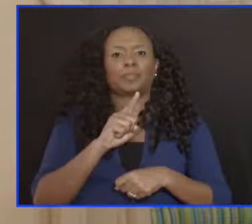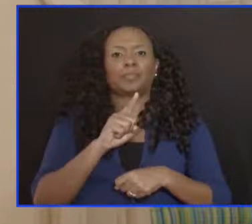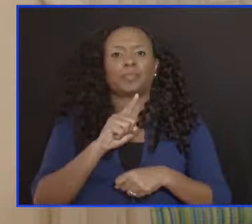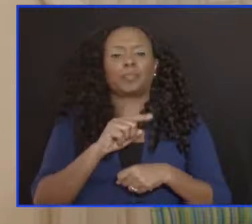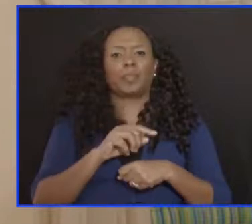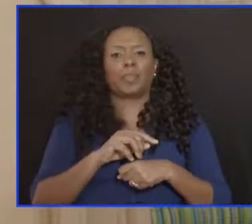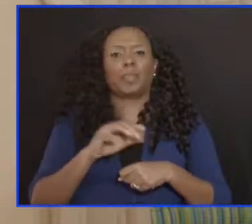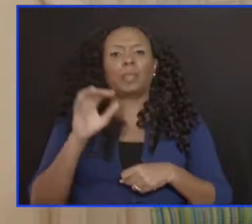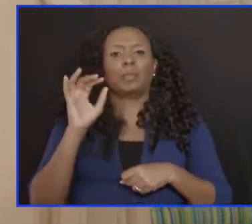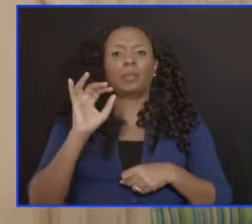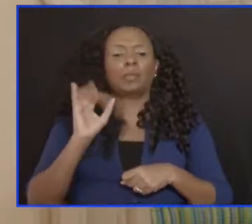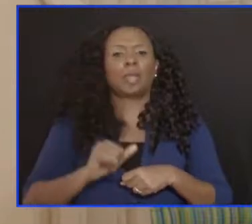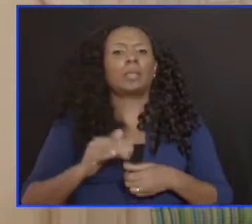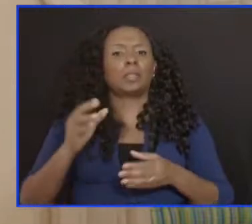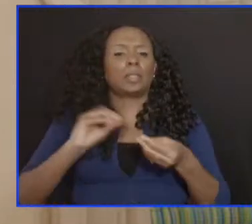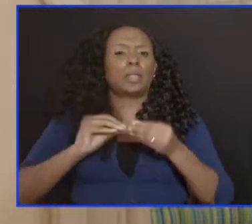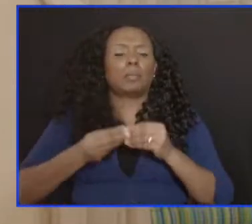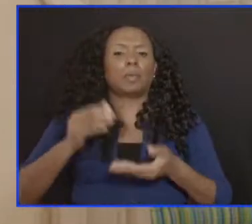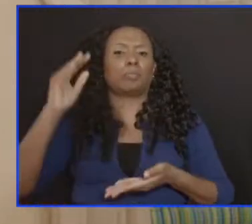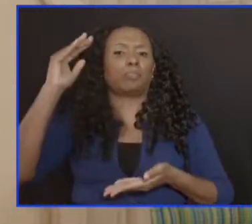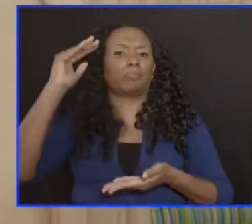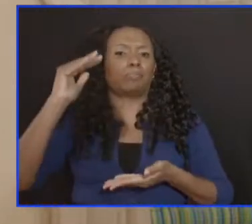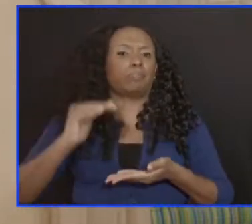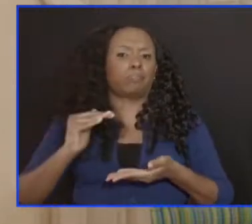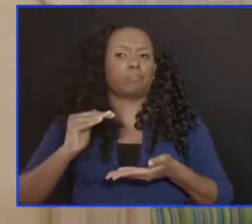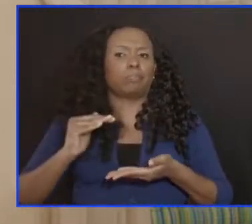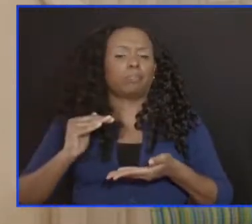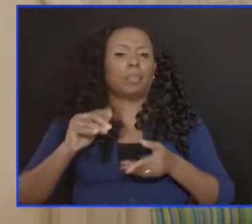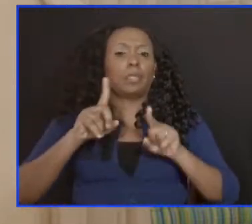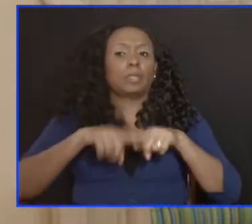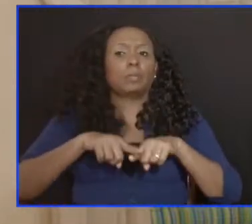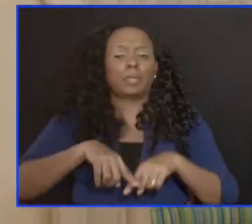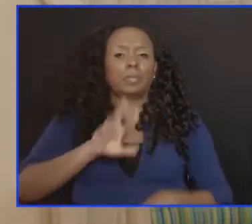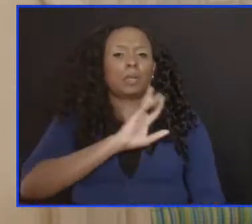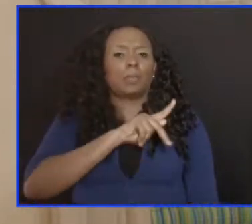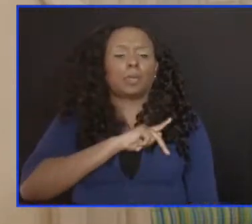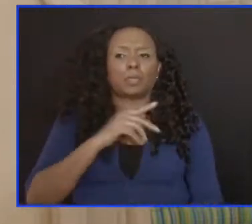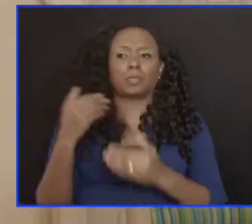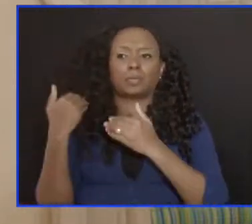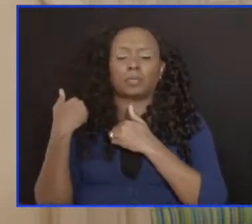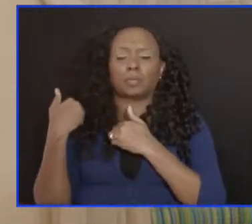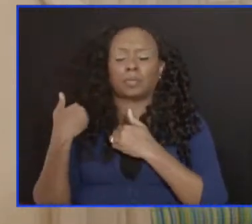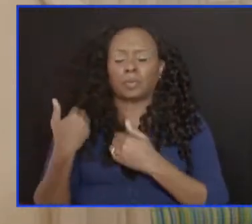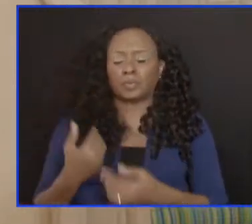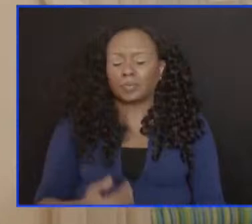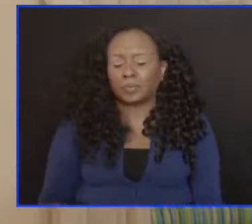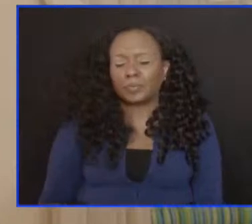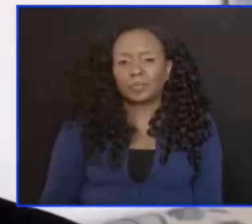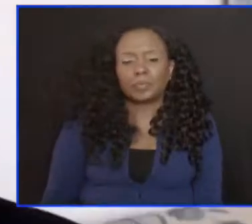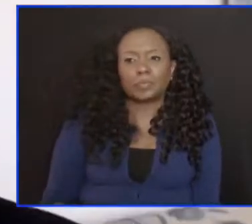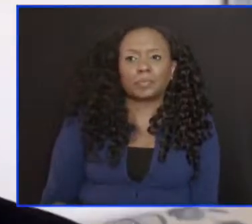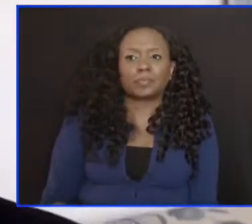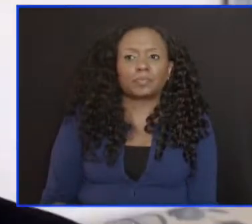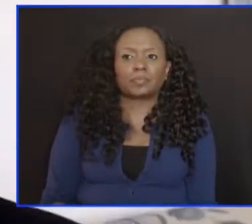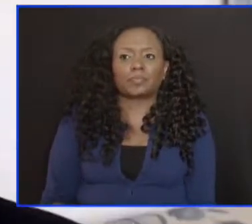particular surge that we're experiencing. It depends a lot on personal responsibility.